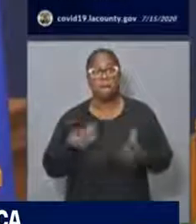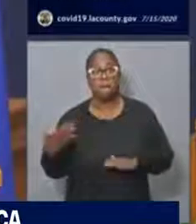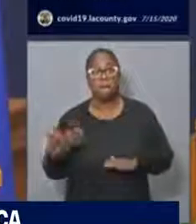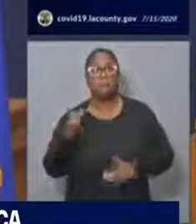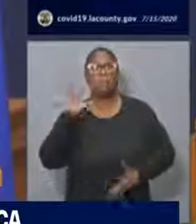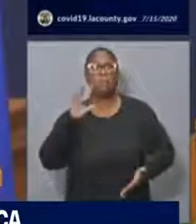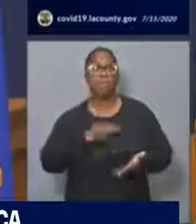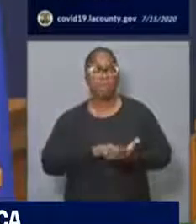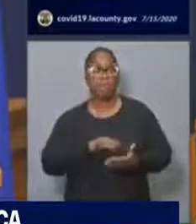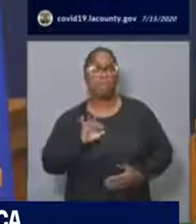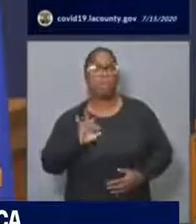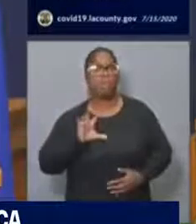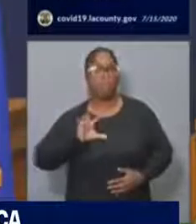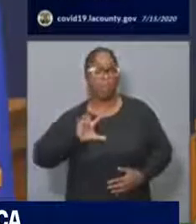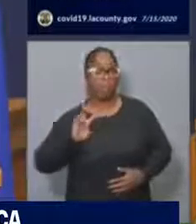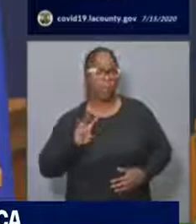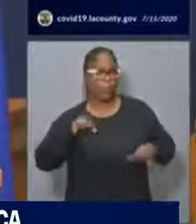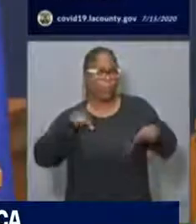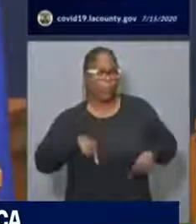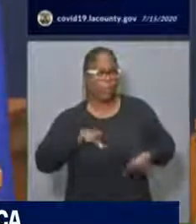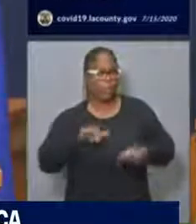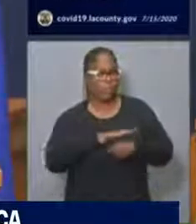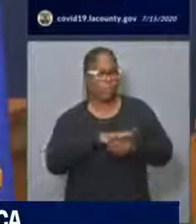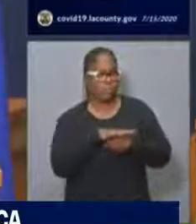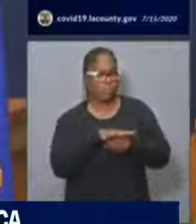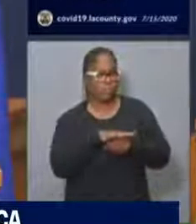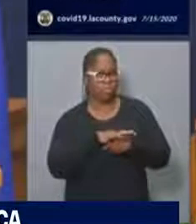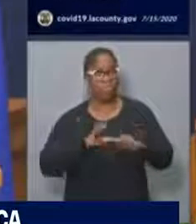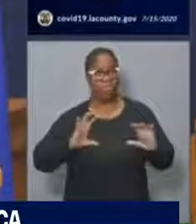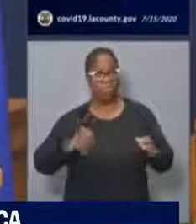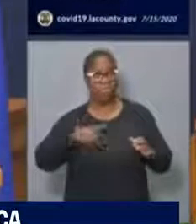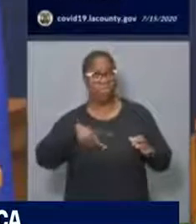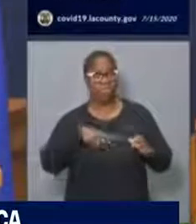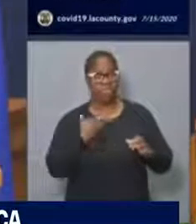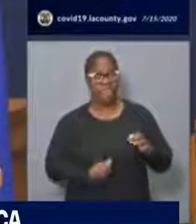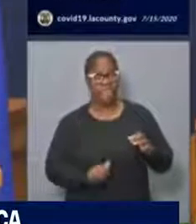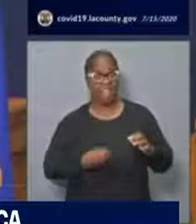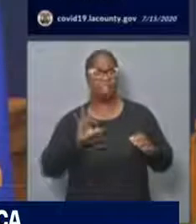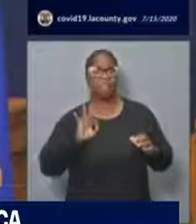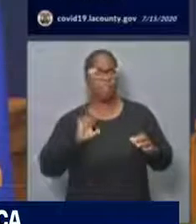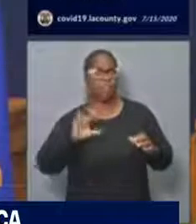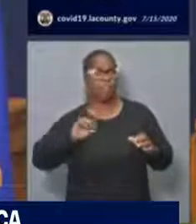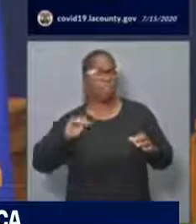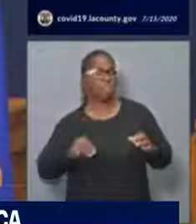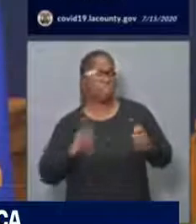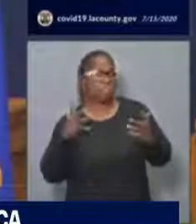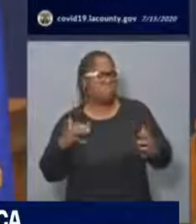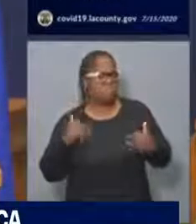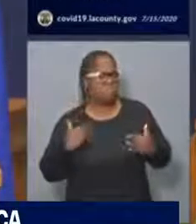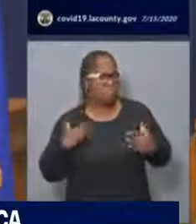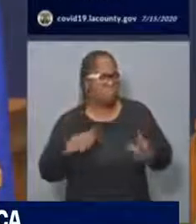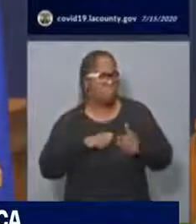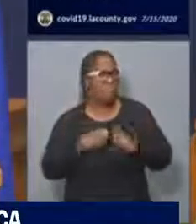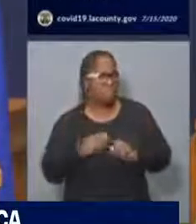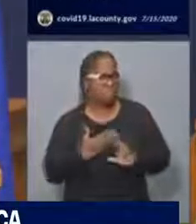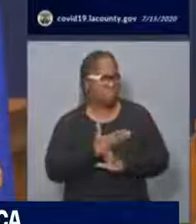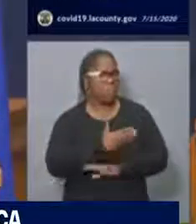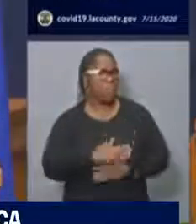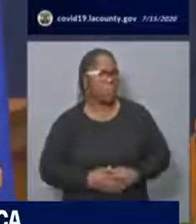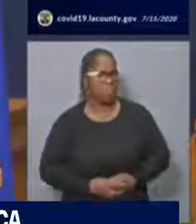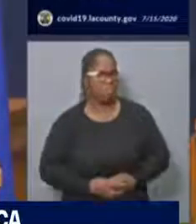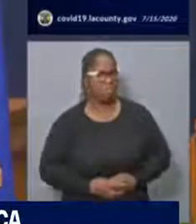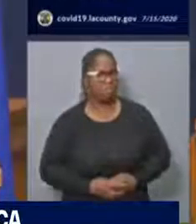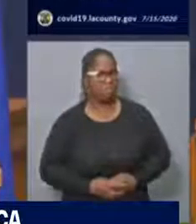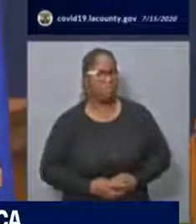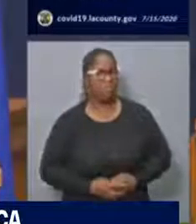3,932 in Los Angeles County, and 93% of the people who have passed away had underlying health conditions. For